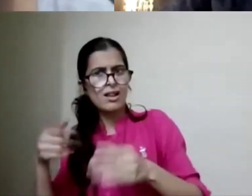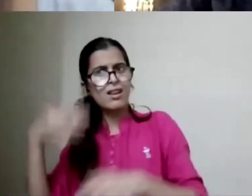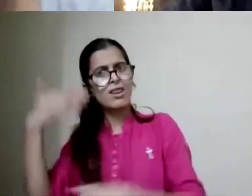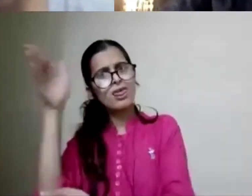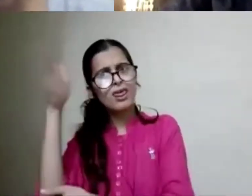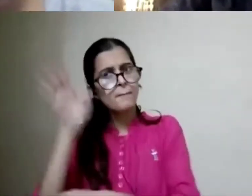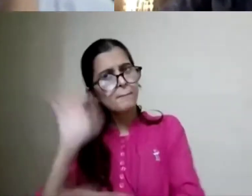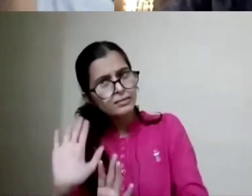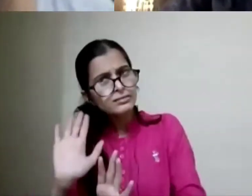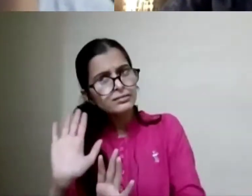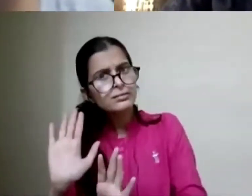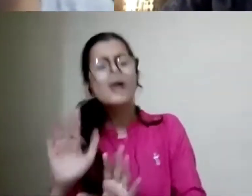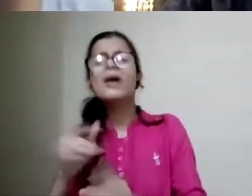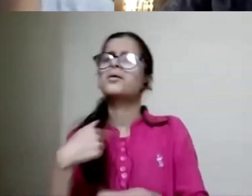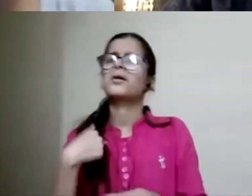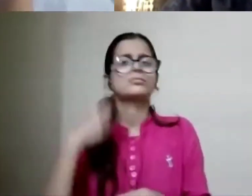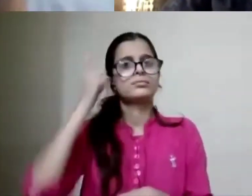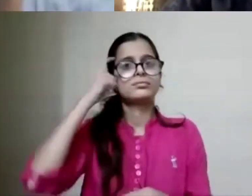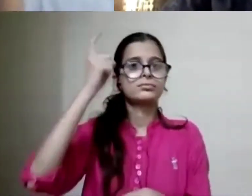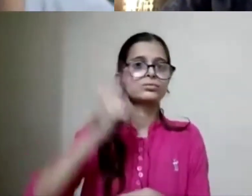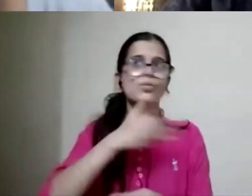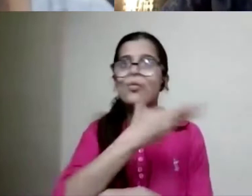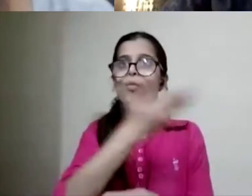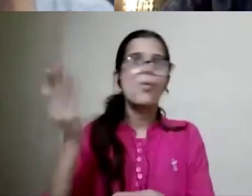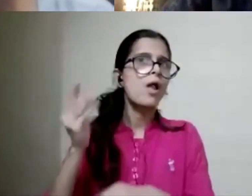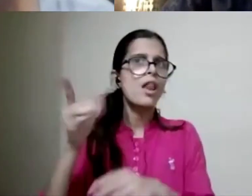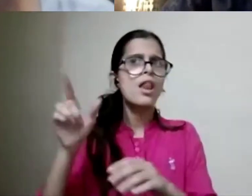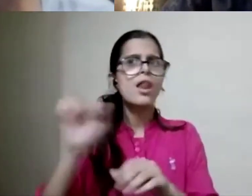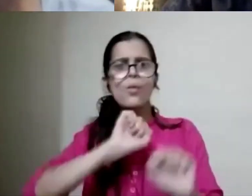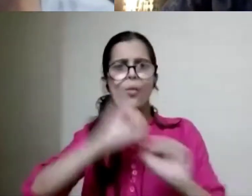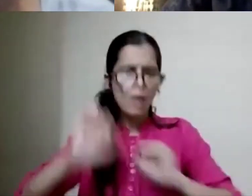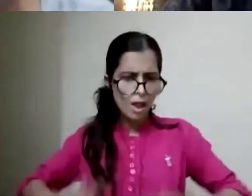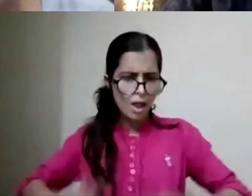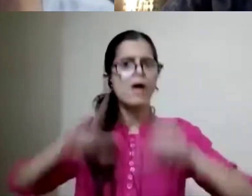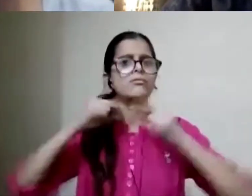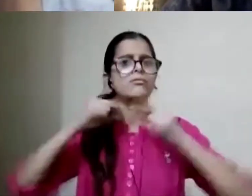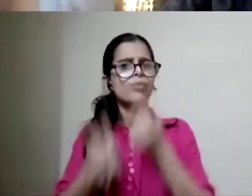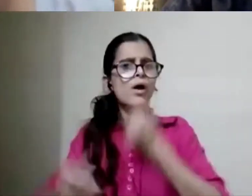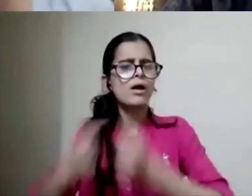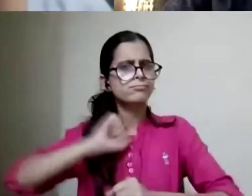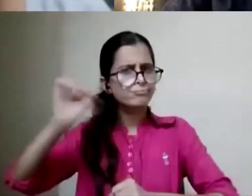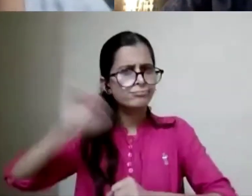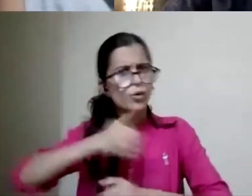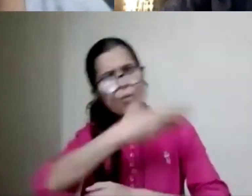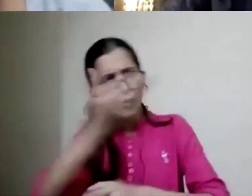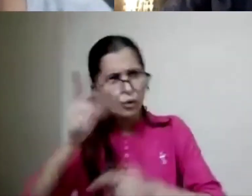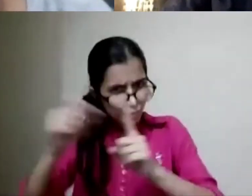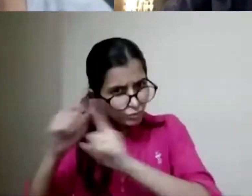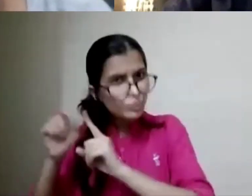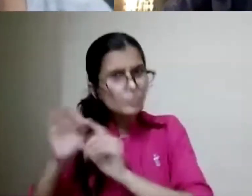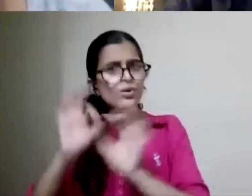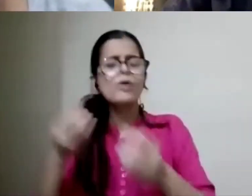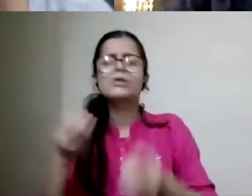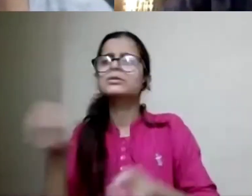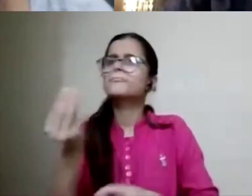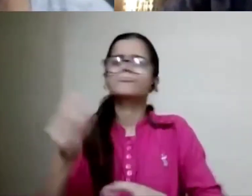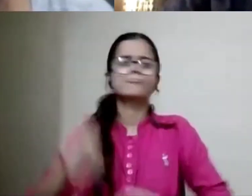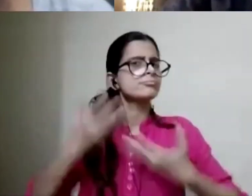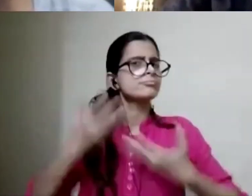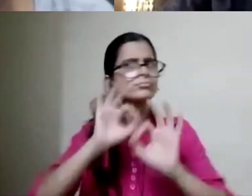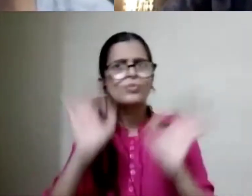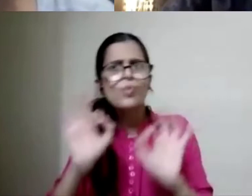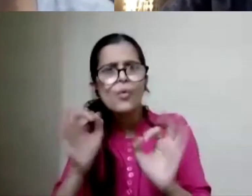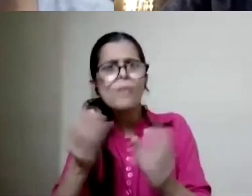mean, the rest of us also just live our lives. All of us are not going there and doing political activism, irrespective of how unhappy we may be with